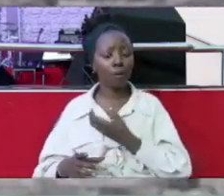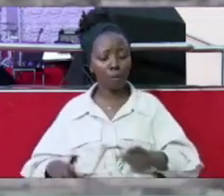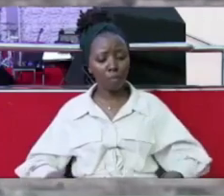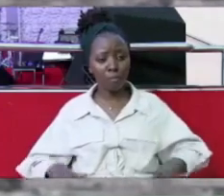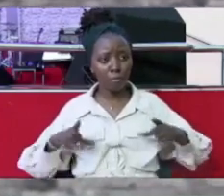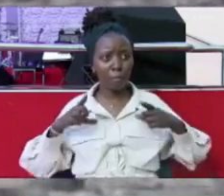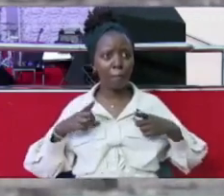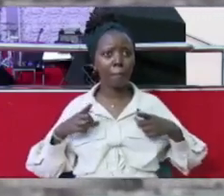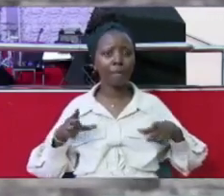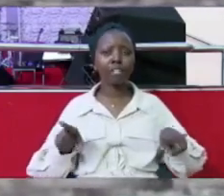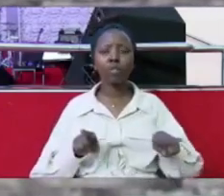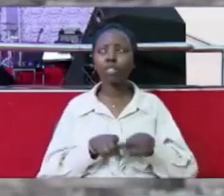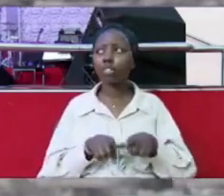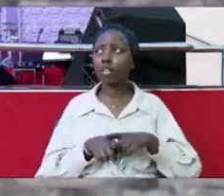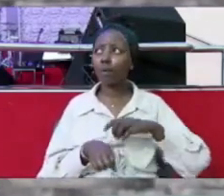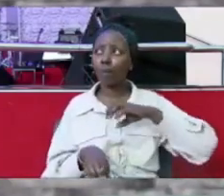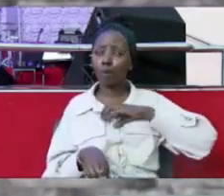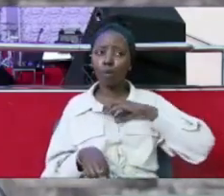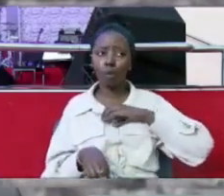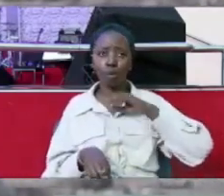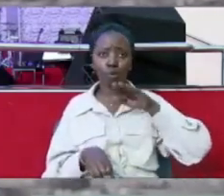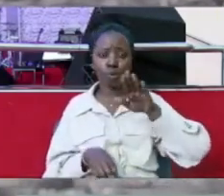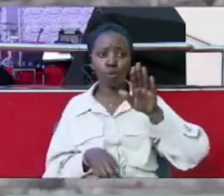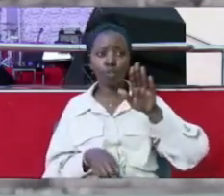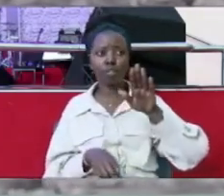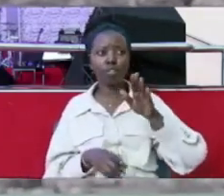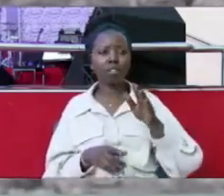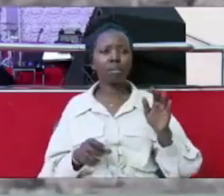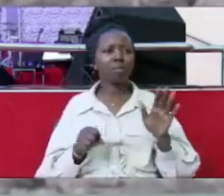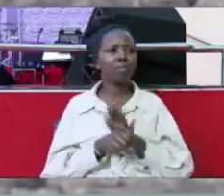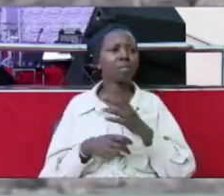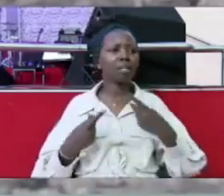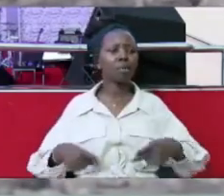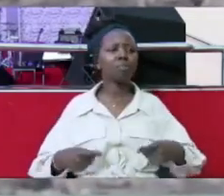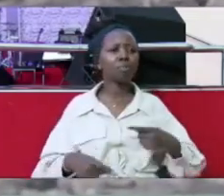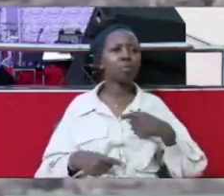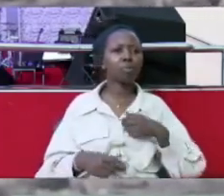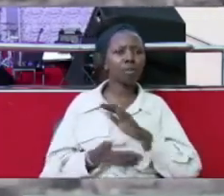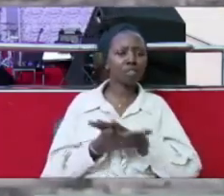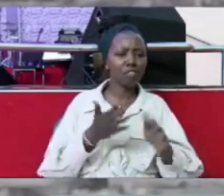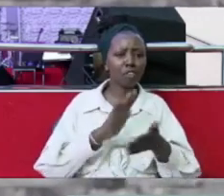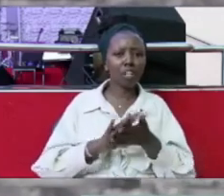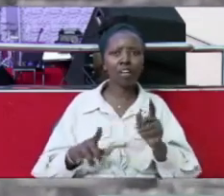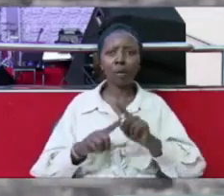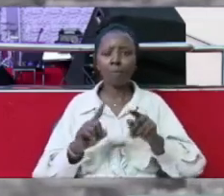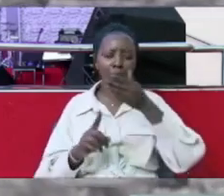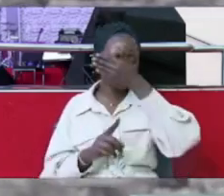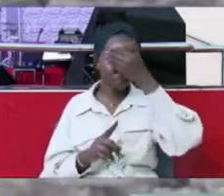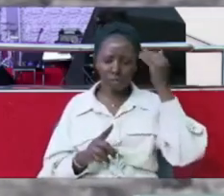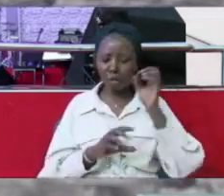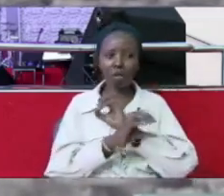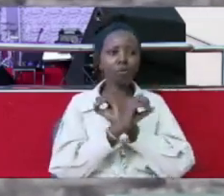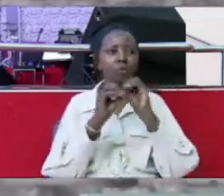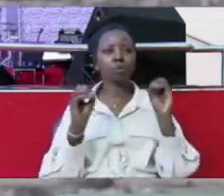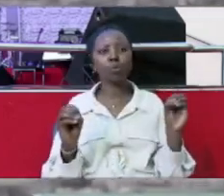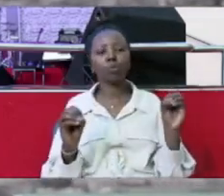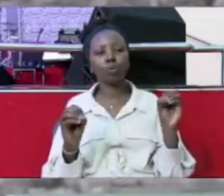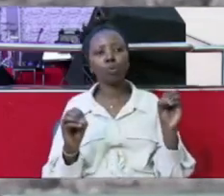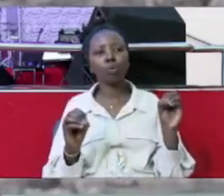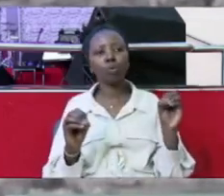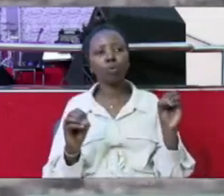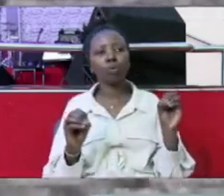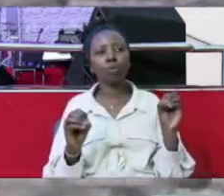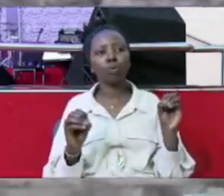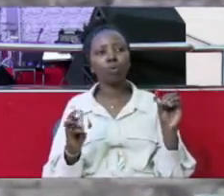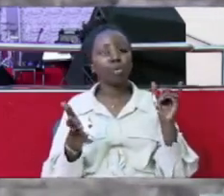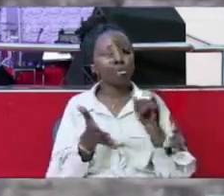our own, sisi wenyewe, most of the people say that I forgive but I will never forget. Unasema nimesamehe ila sitasahau. That means